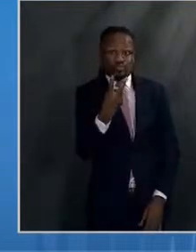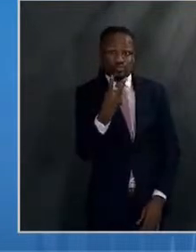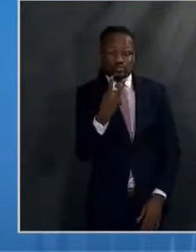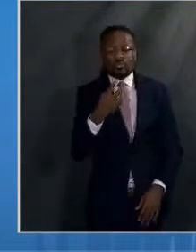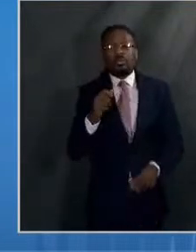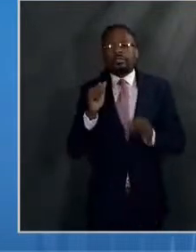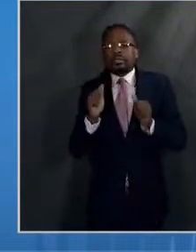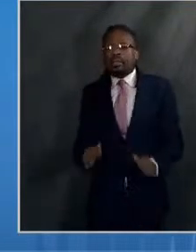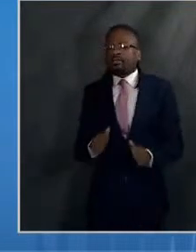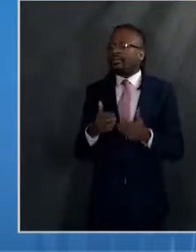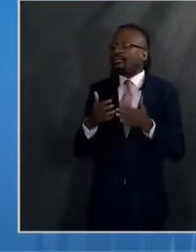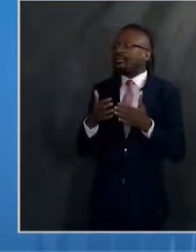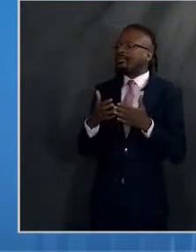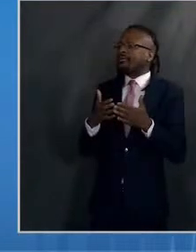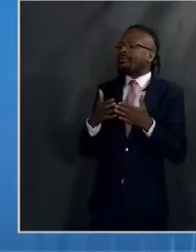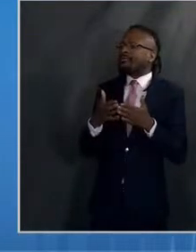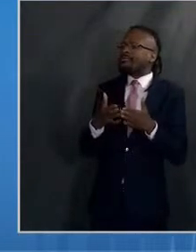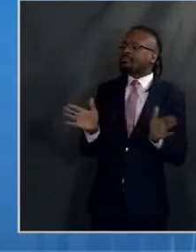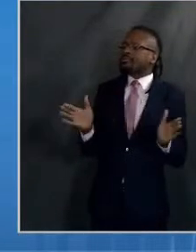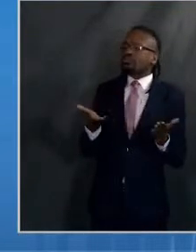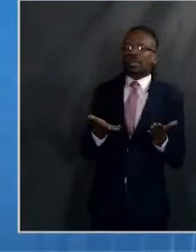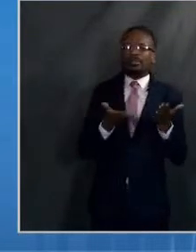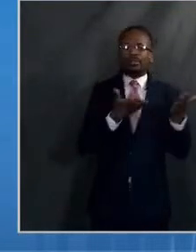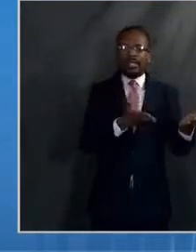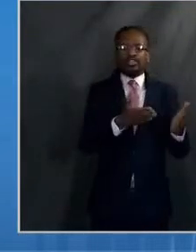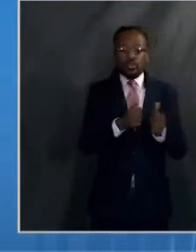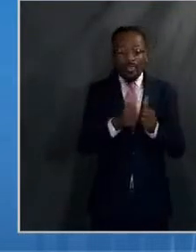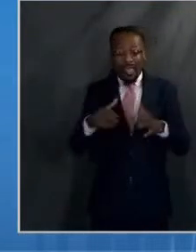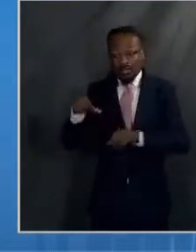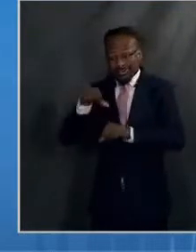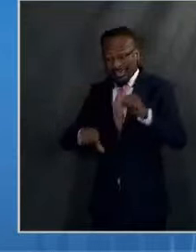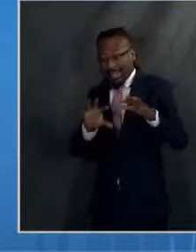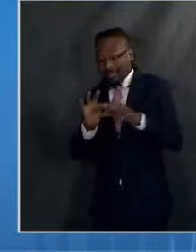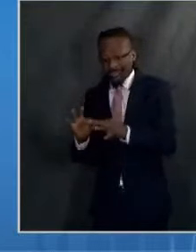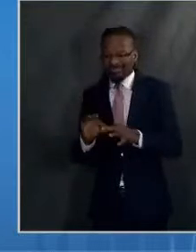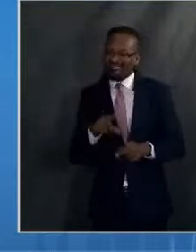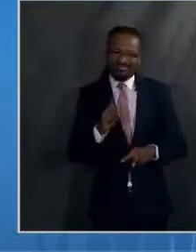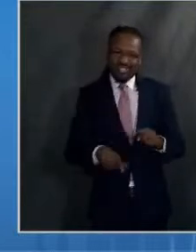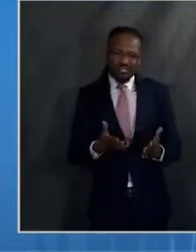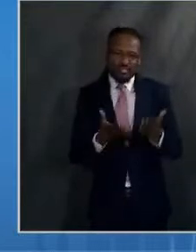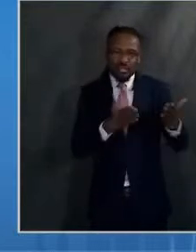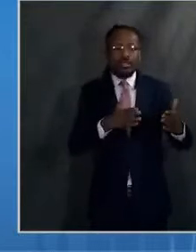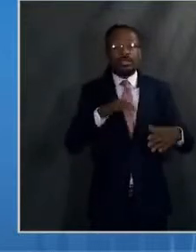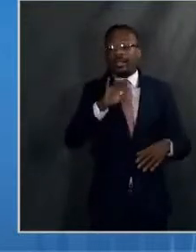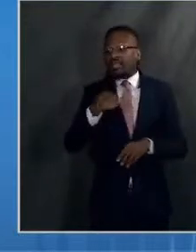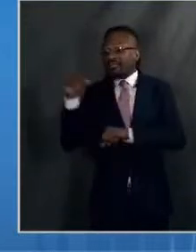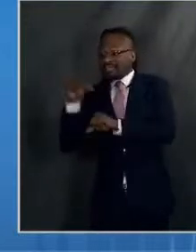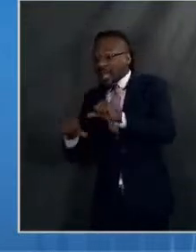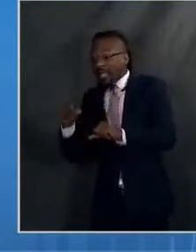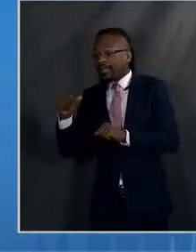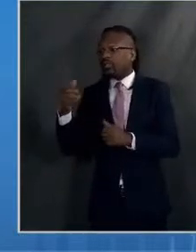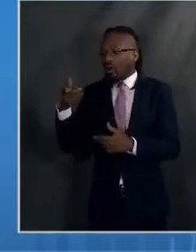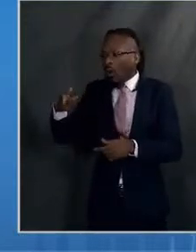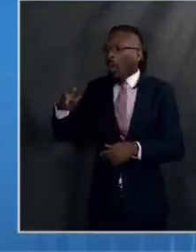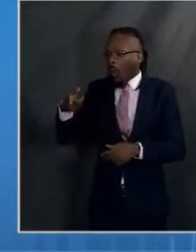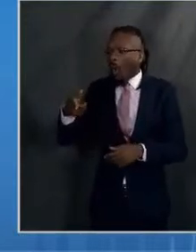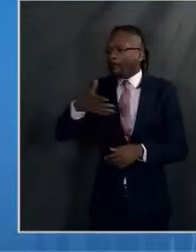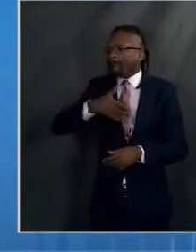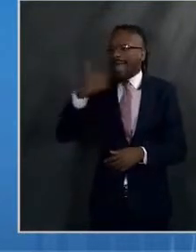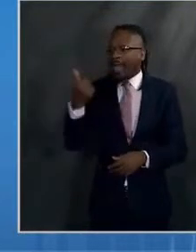yet? No. But when the science comes along and tells us that it is better or not, then you will